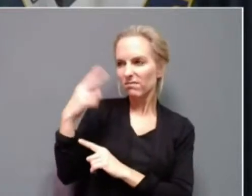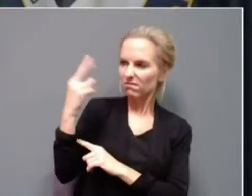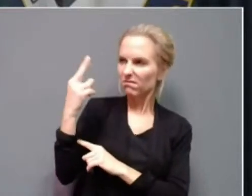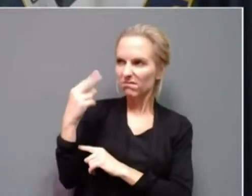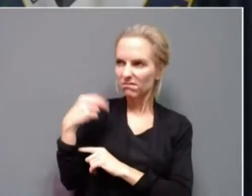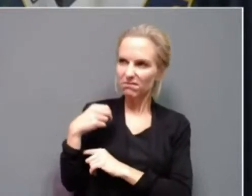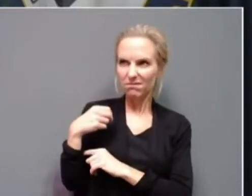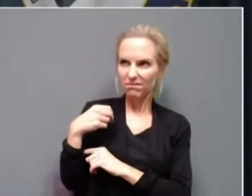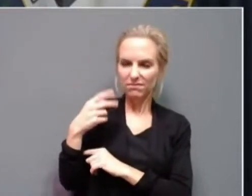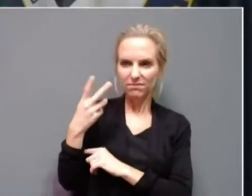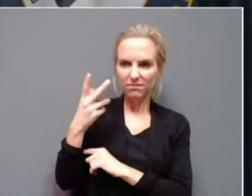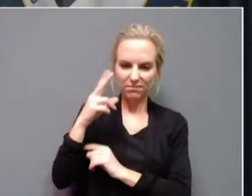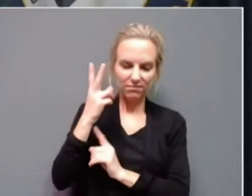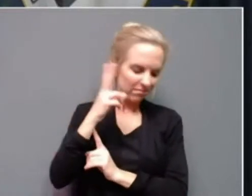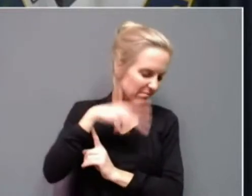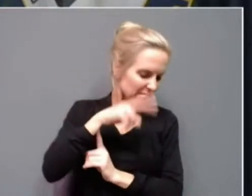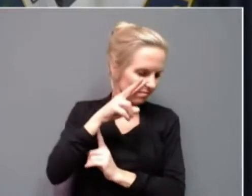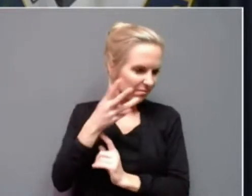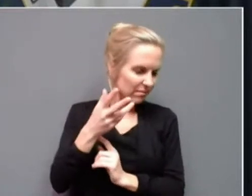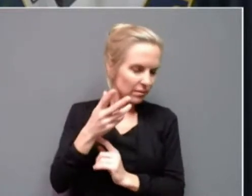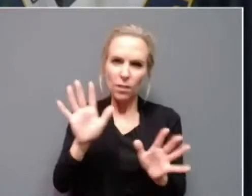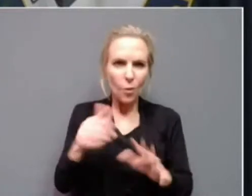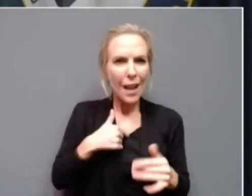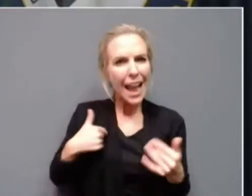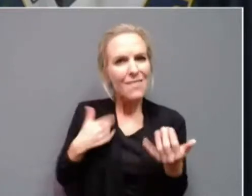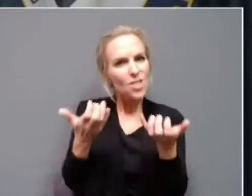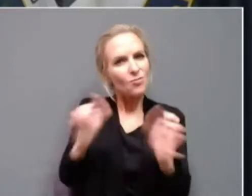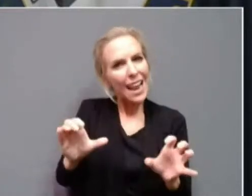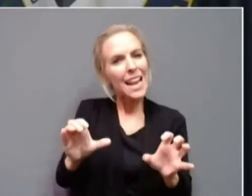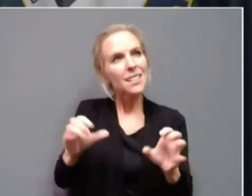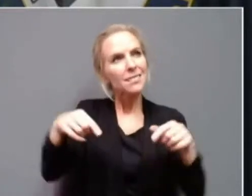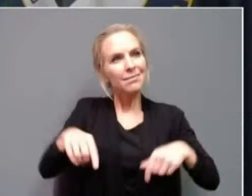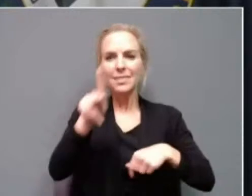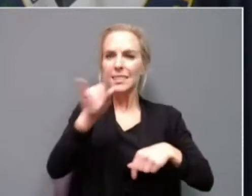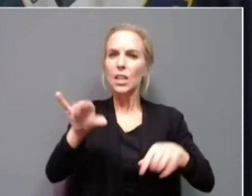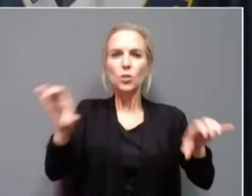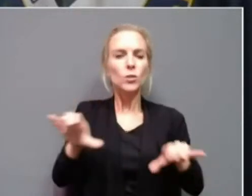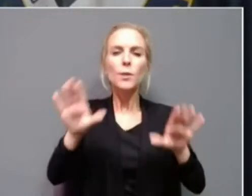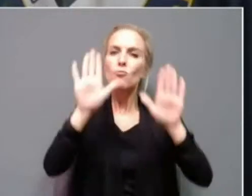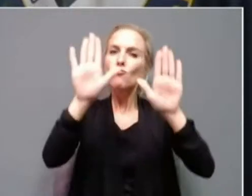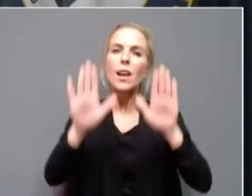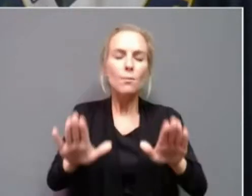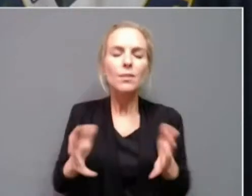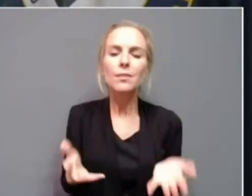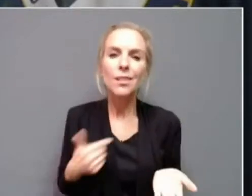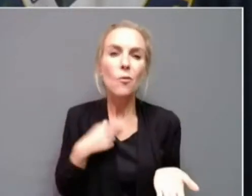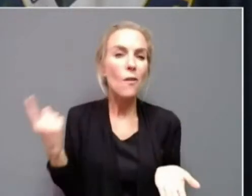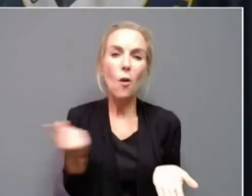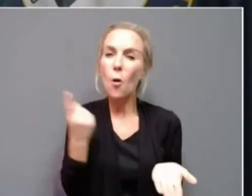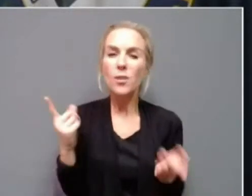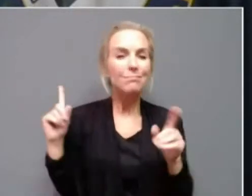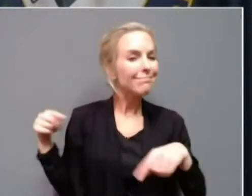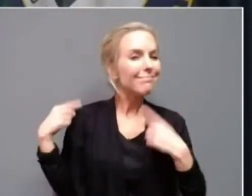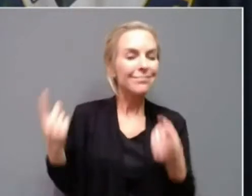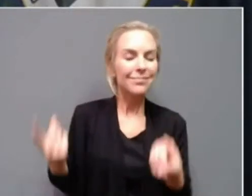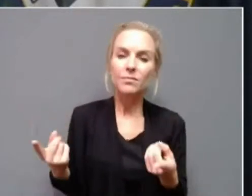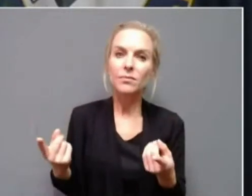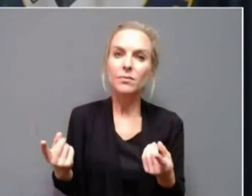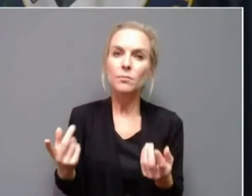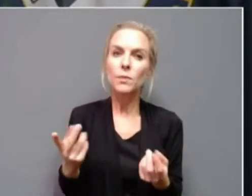no. We got a chance to be something incredible. And I think we always have been. But to be